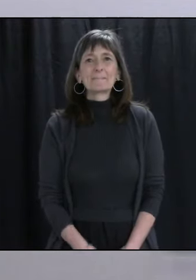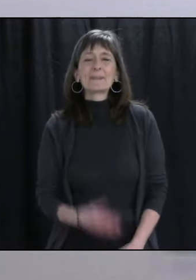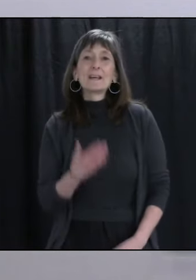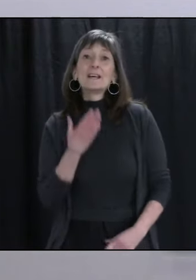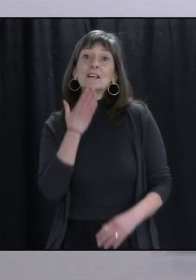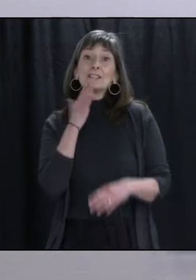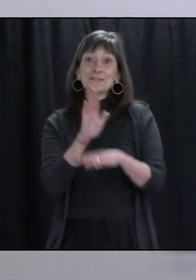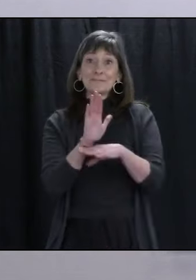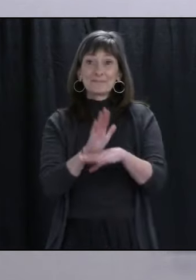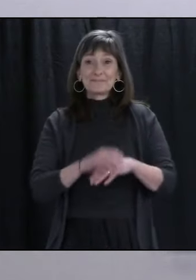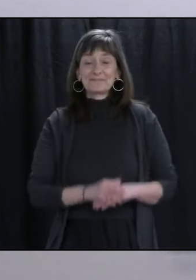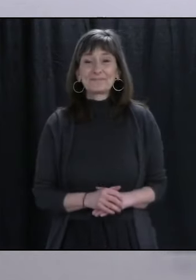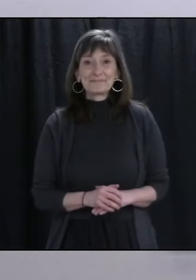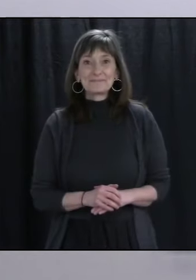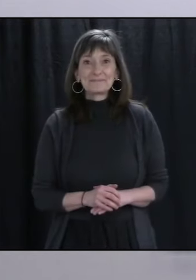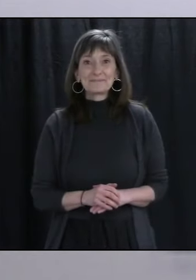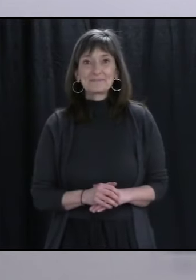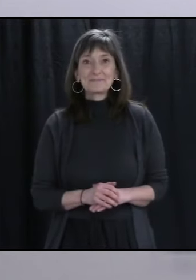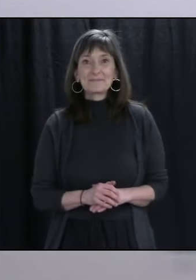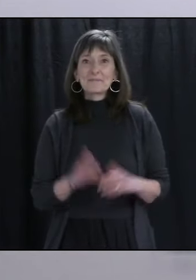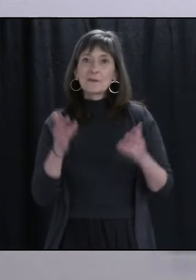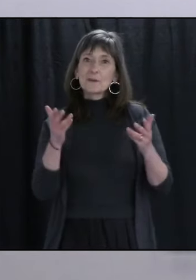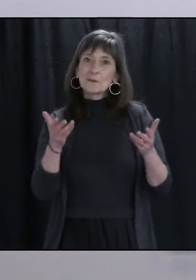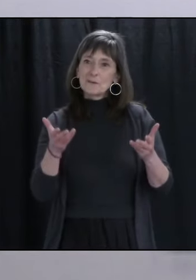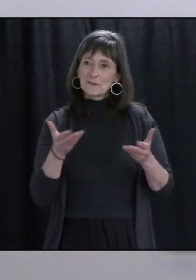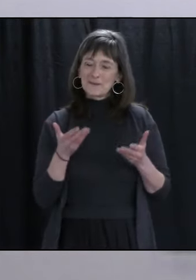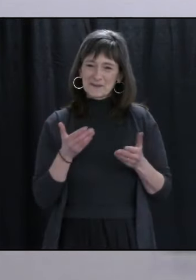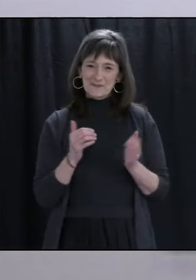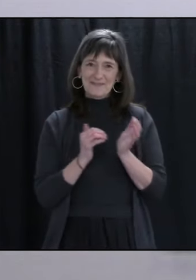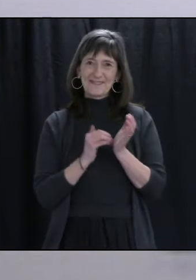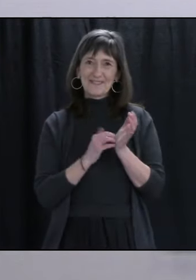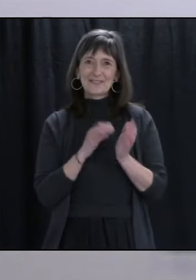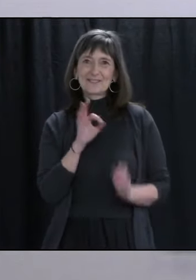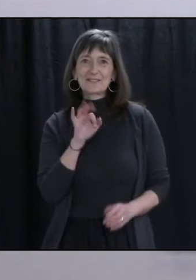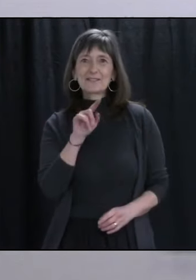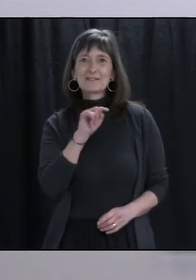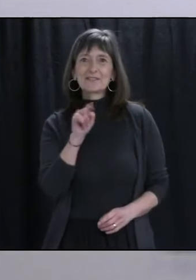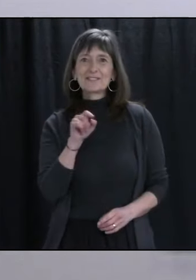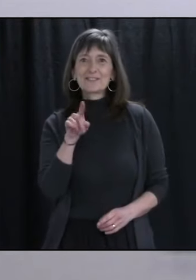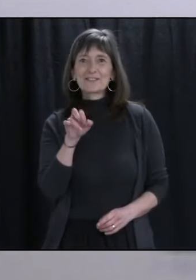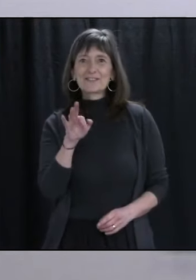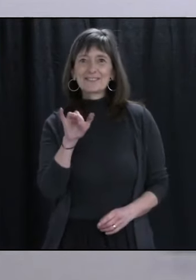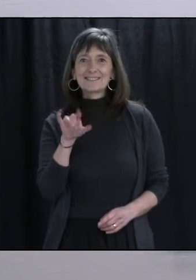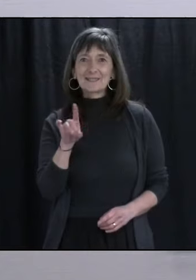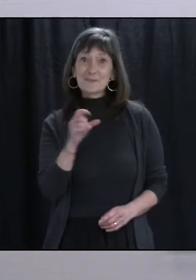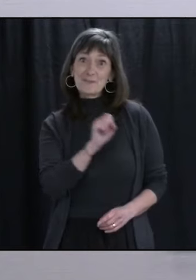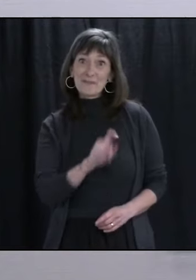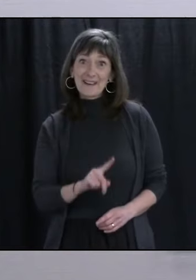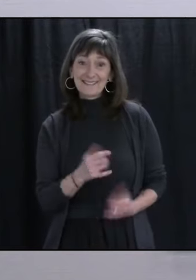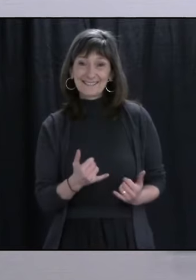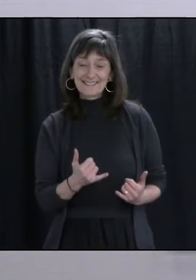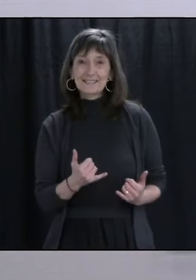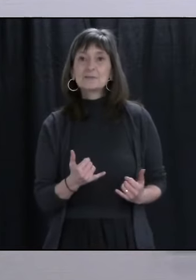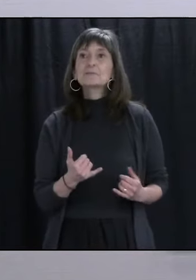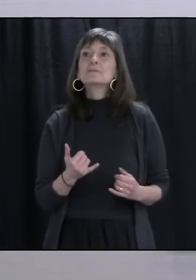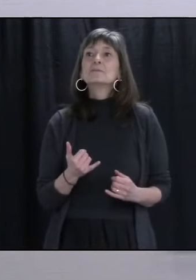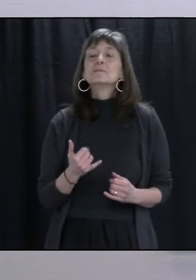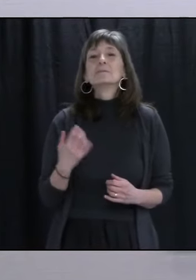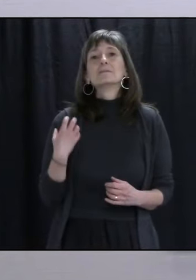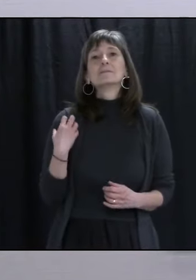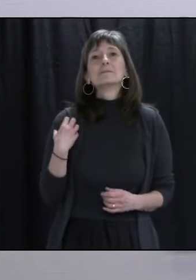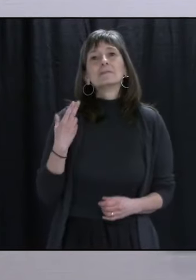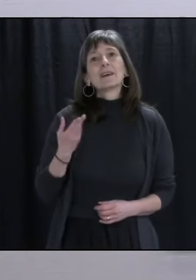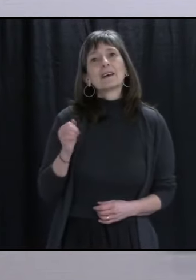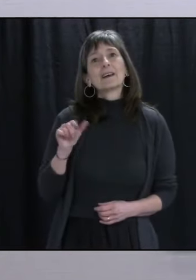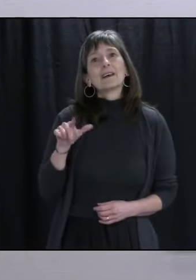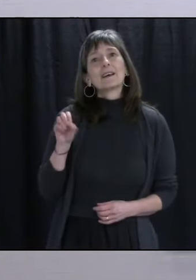Well, good evening, everyone. I want to welcome Dr. Fitzgerald back at our table today, and Minister Hagee will be joining us by phone